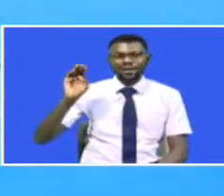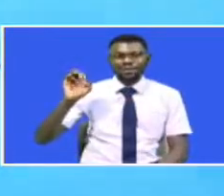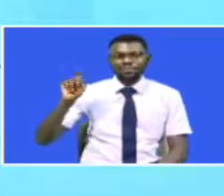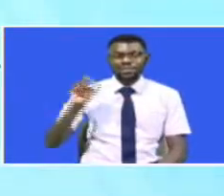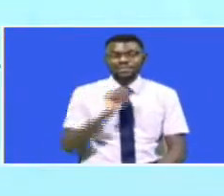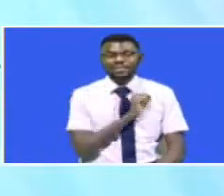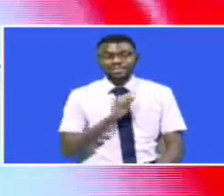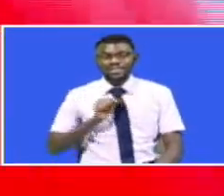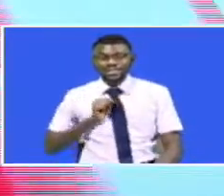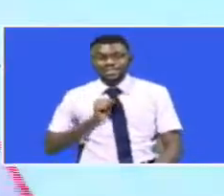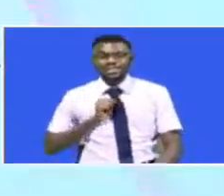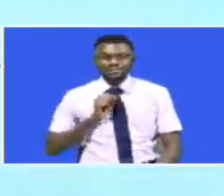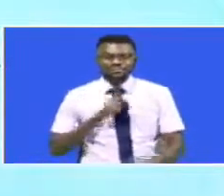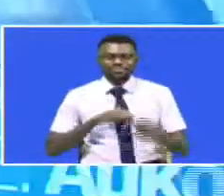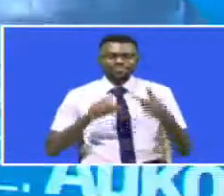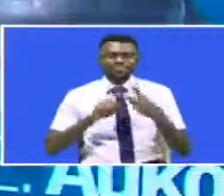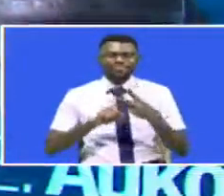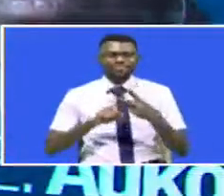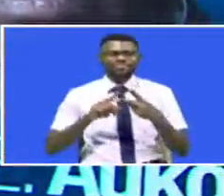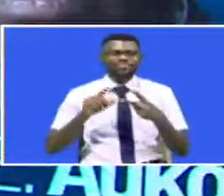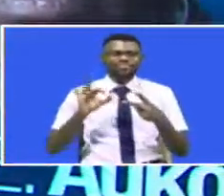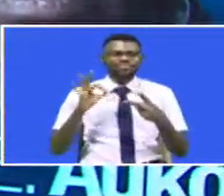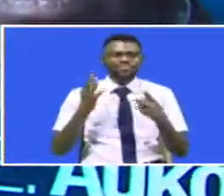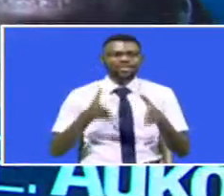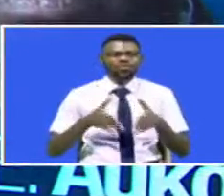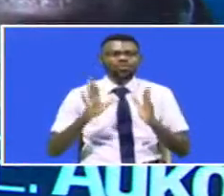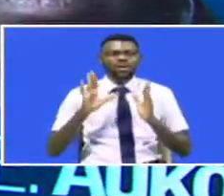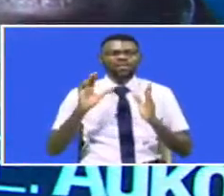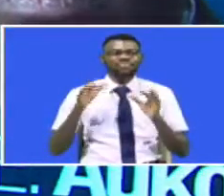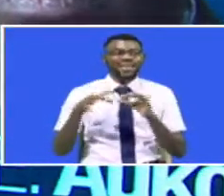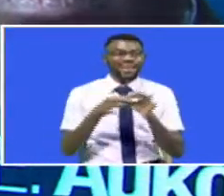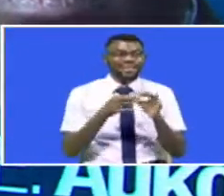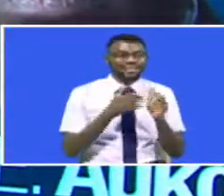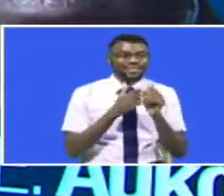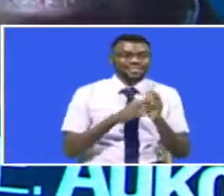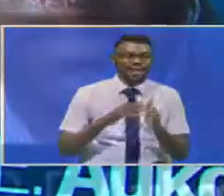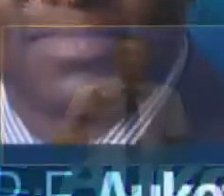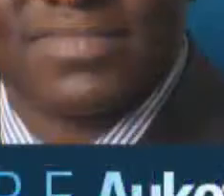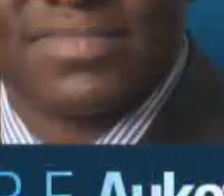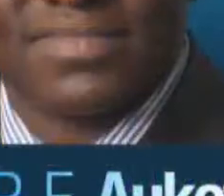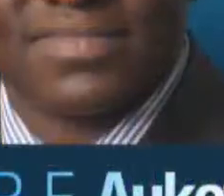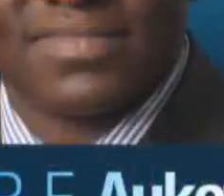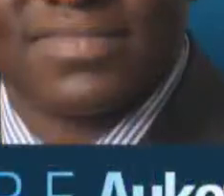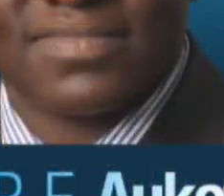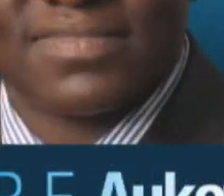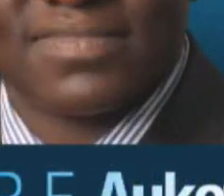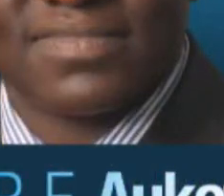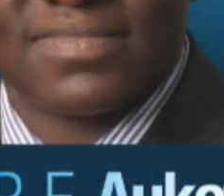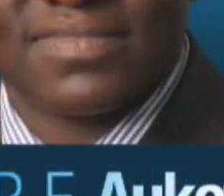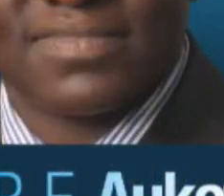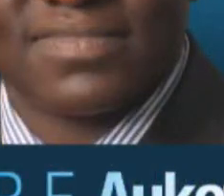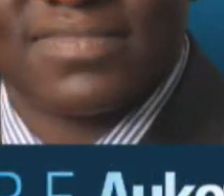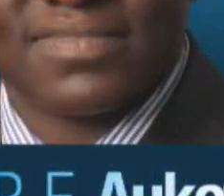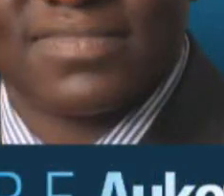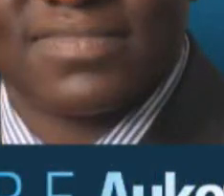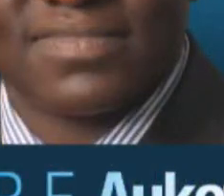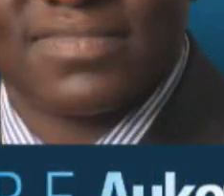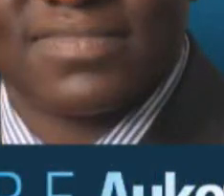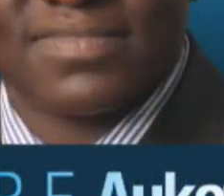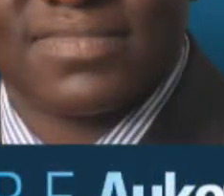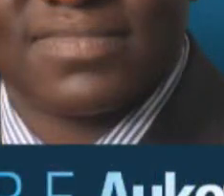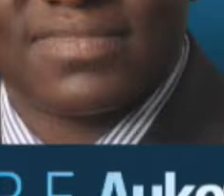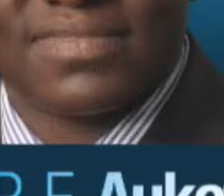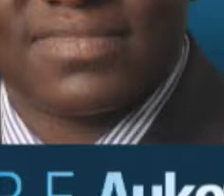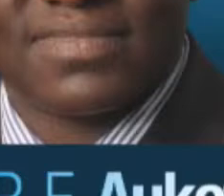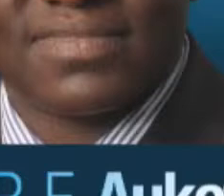Third Way Alliance Party Leader Dr. Ekuru Aukot, and political commentator and analyst Professor Fred